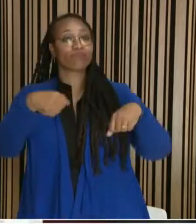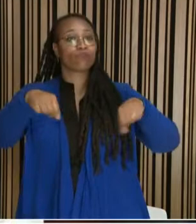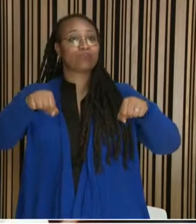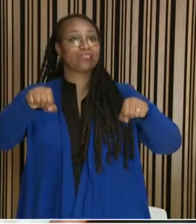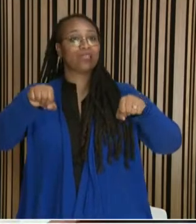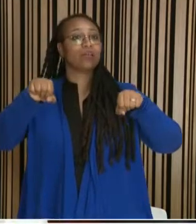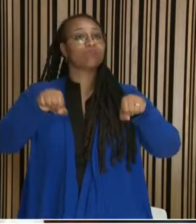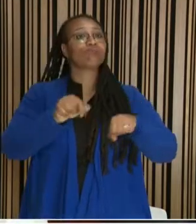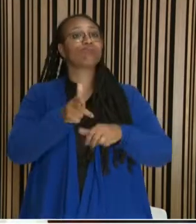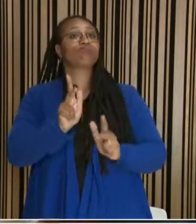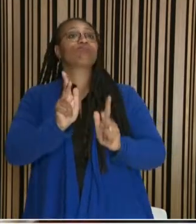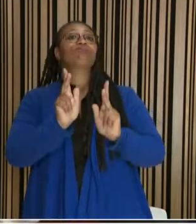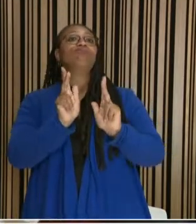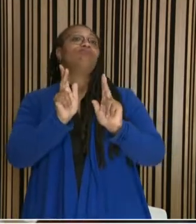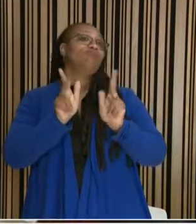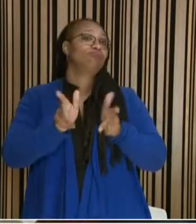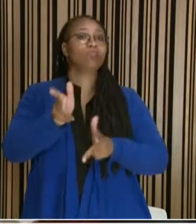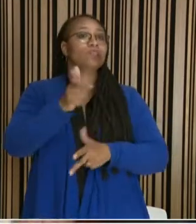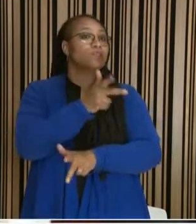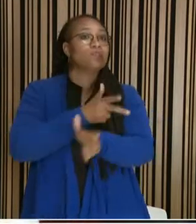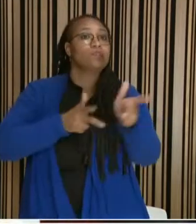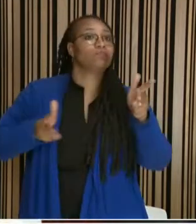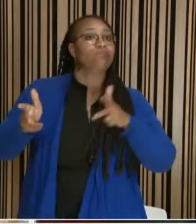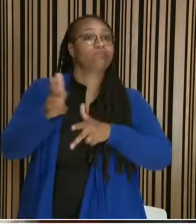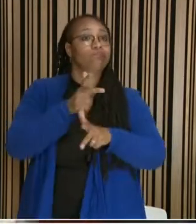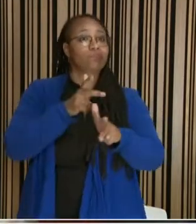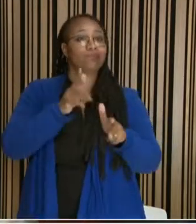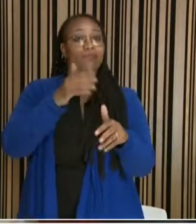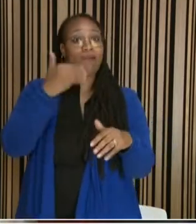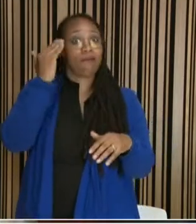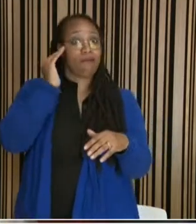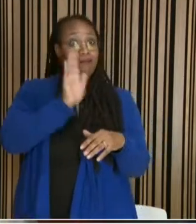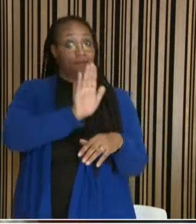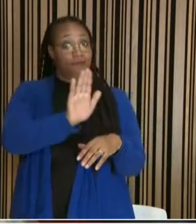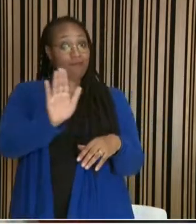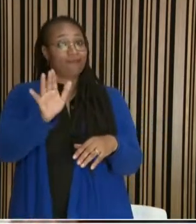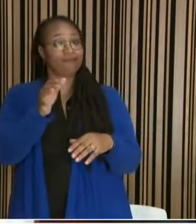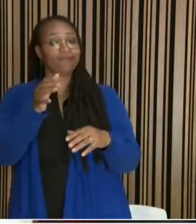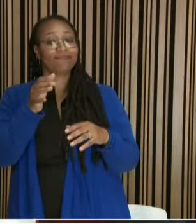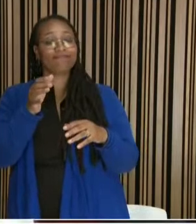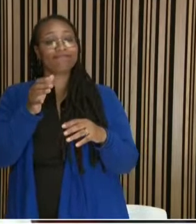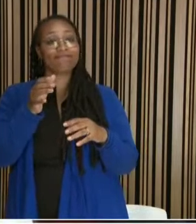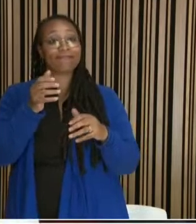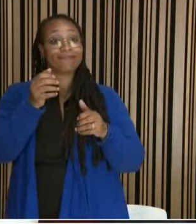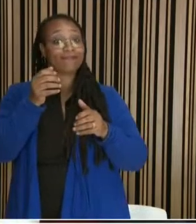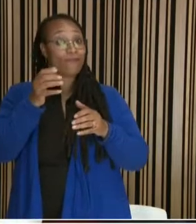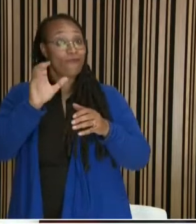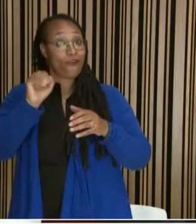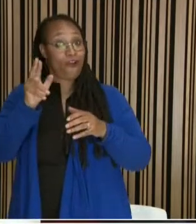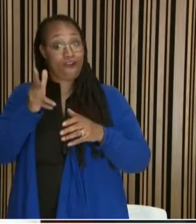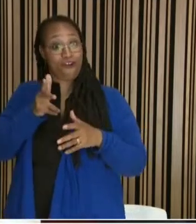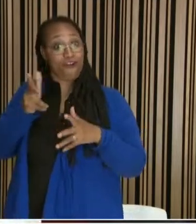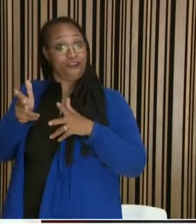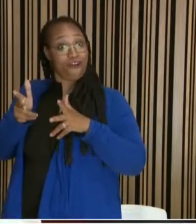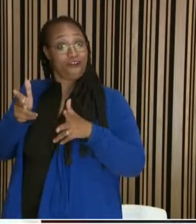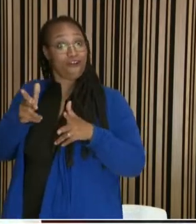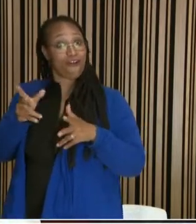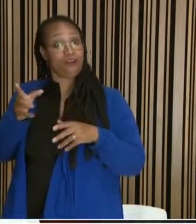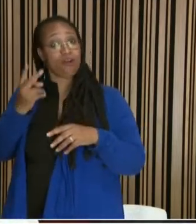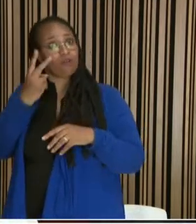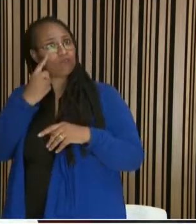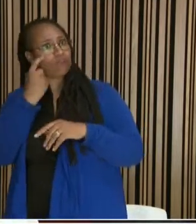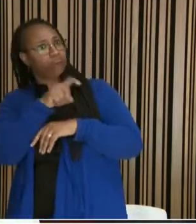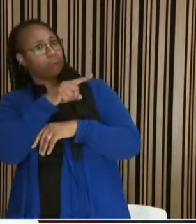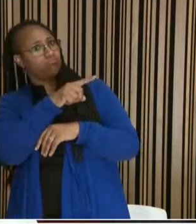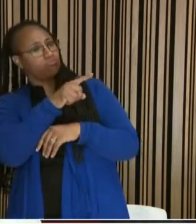far that there were some individuals who were in a vehicle. They at some point observed these two